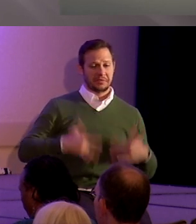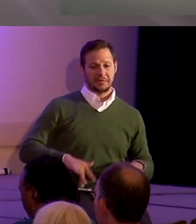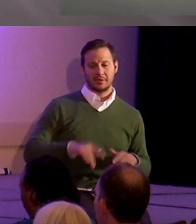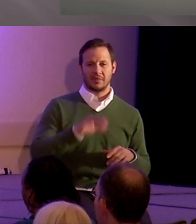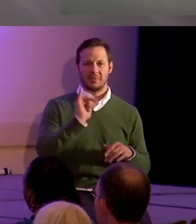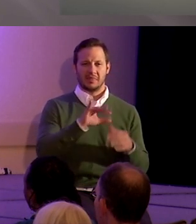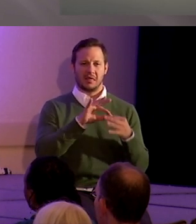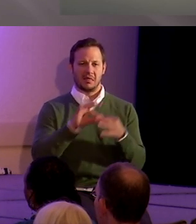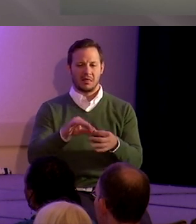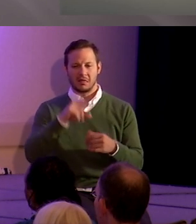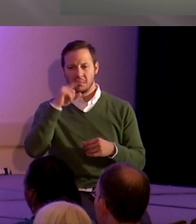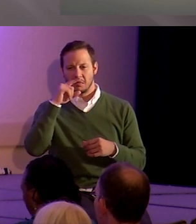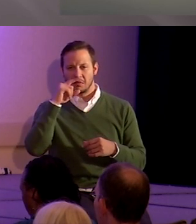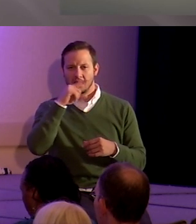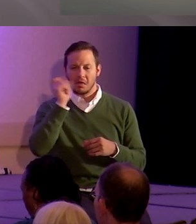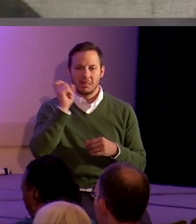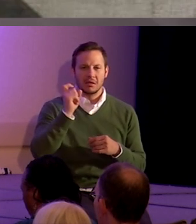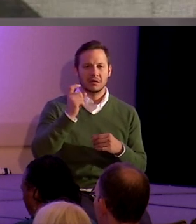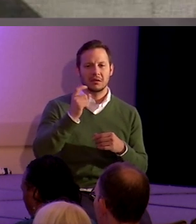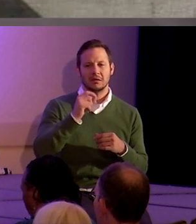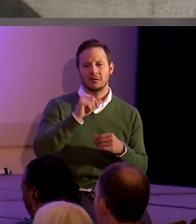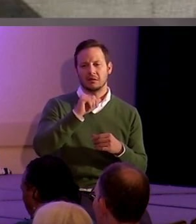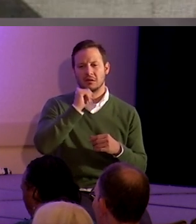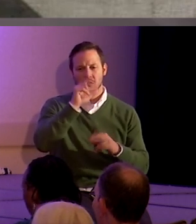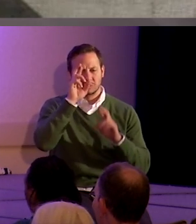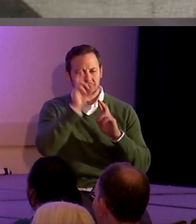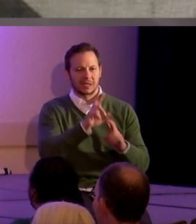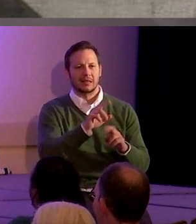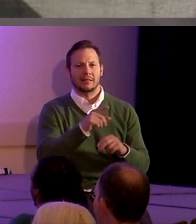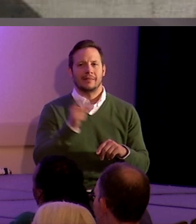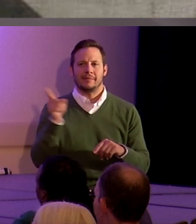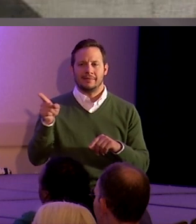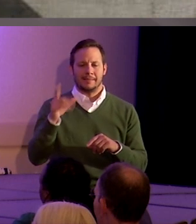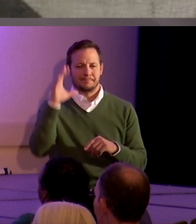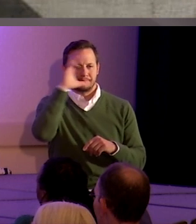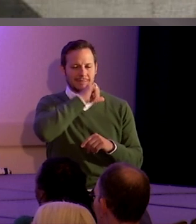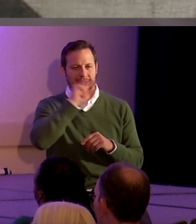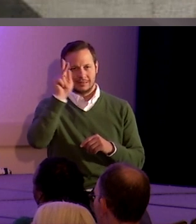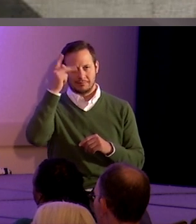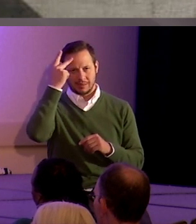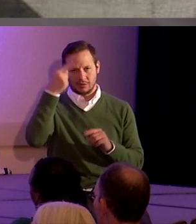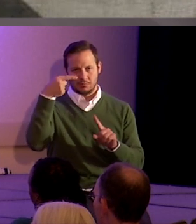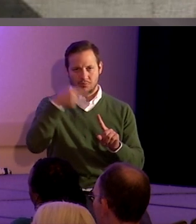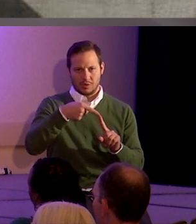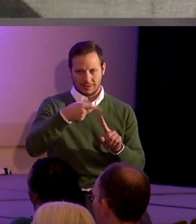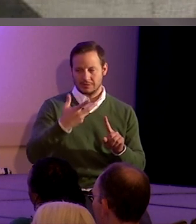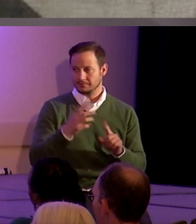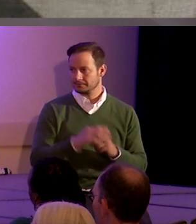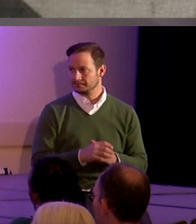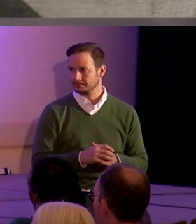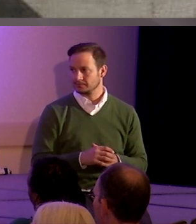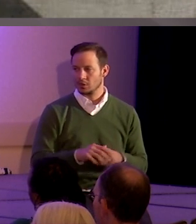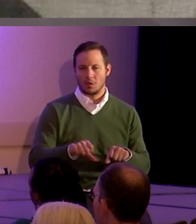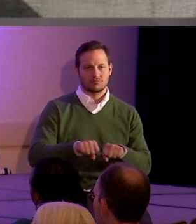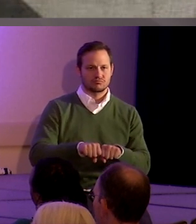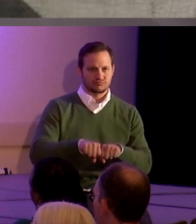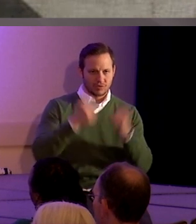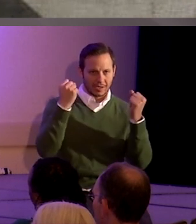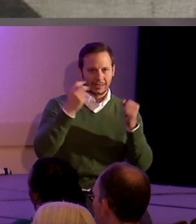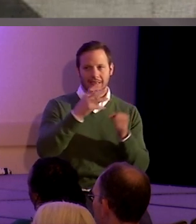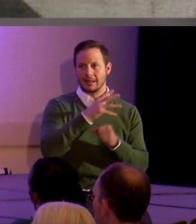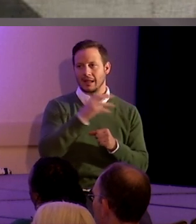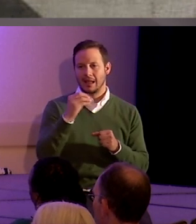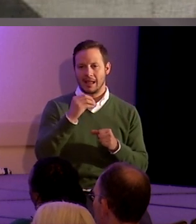obscenity and indignity and cannot see its political, revolutionary, taboo-breaking, liberating,